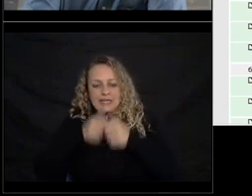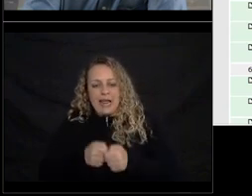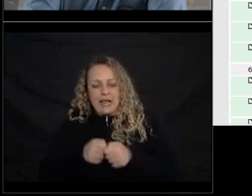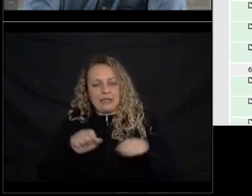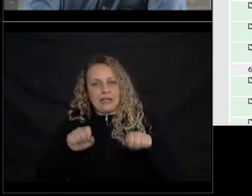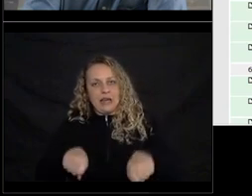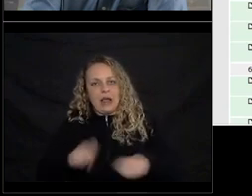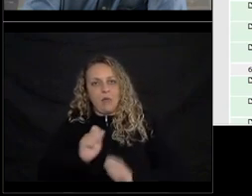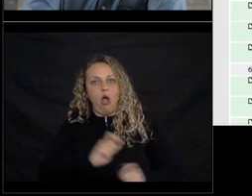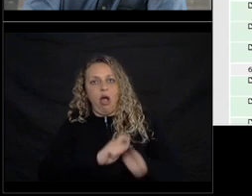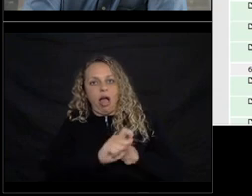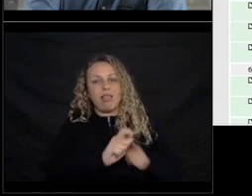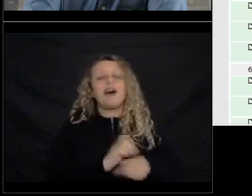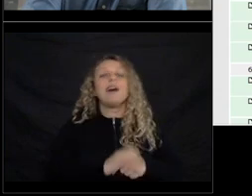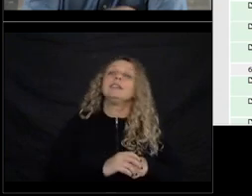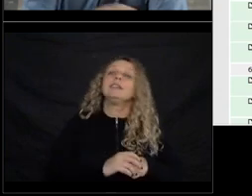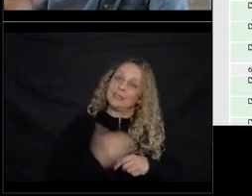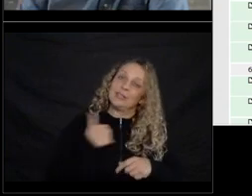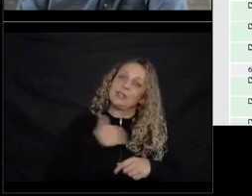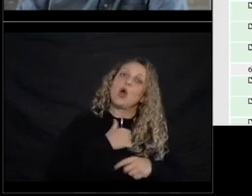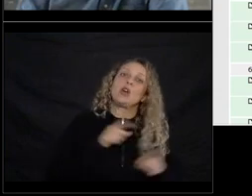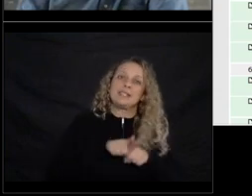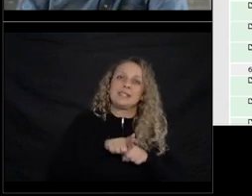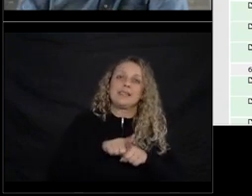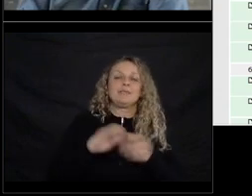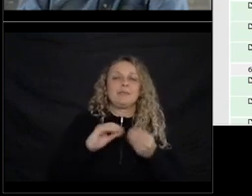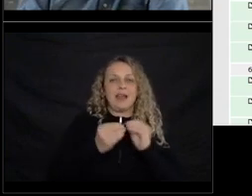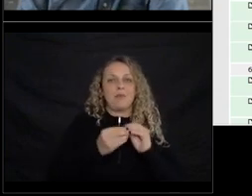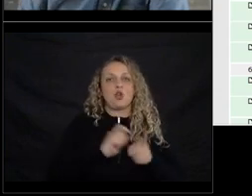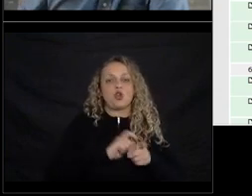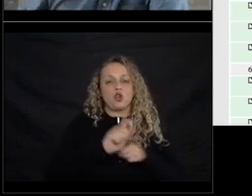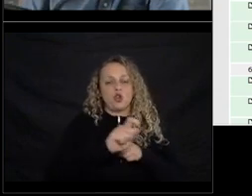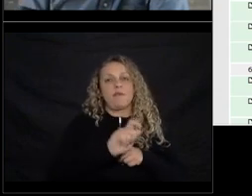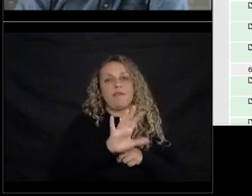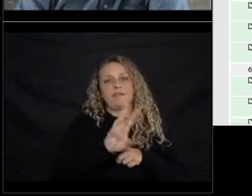text-enabled hotline. So our same hotline number at